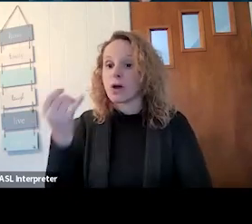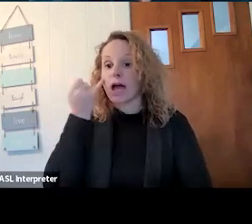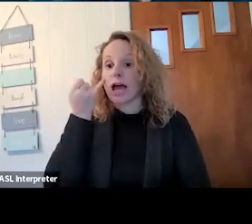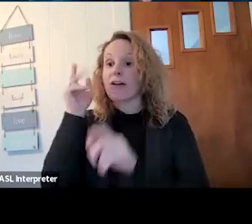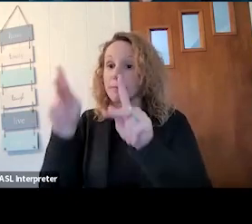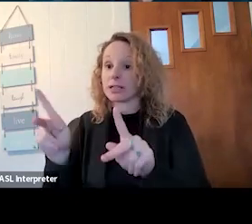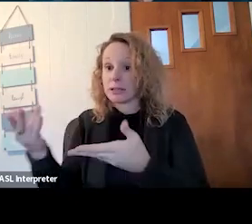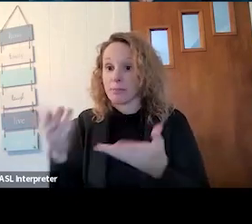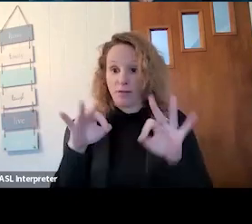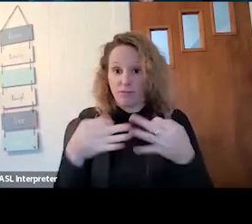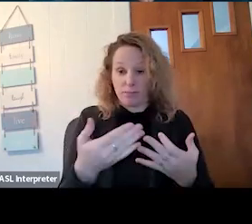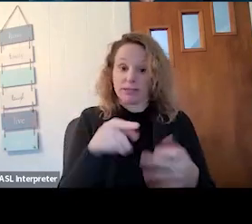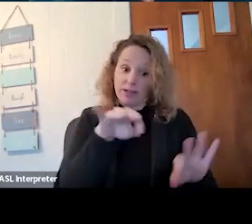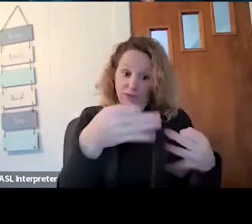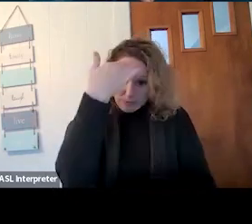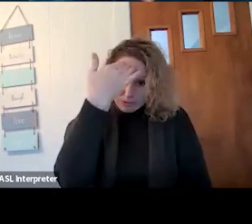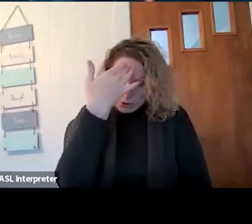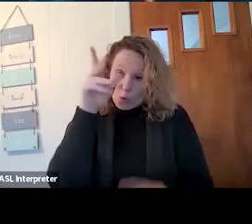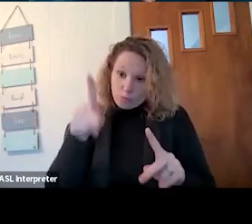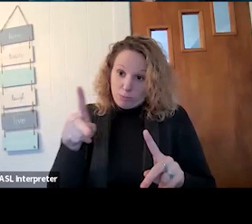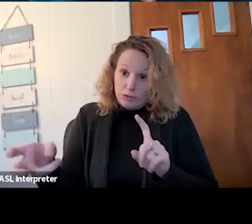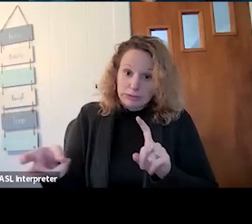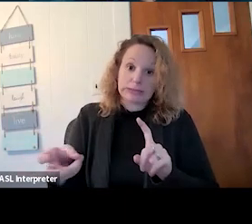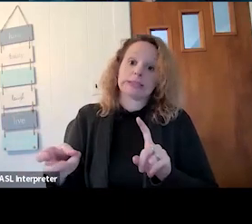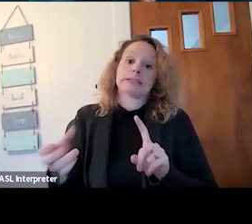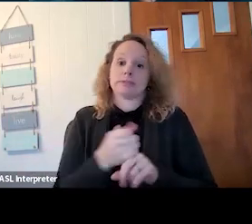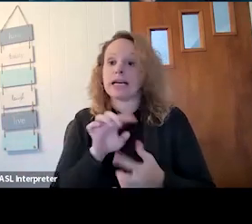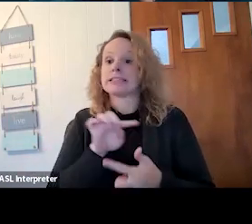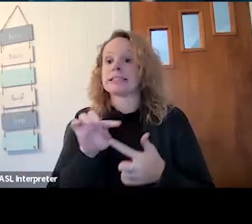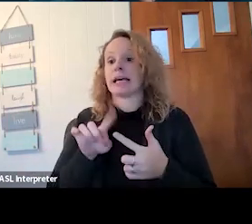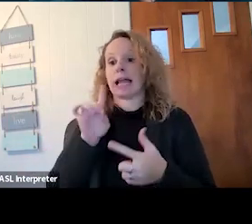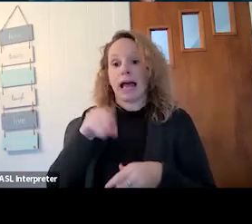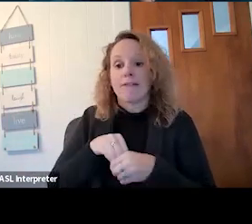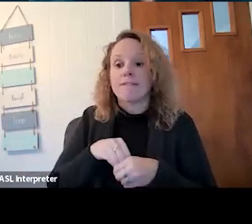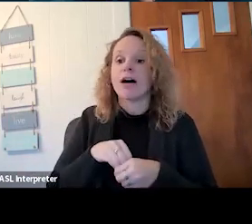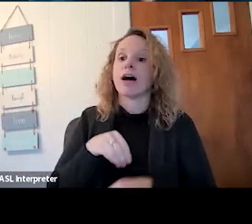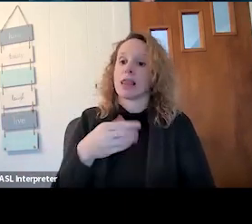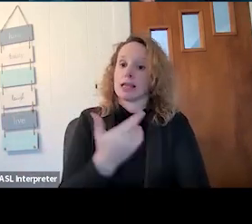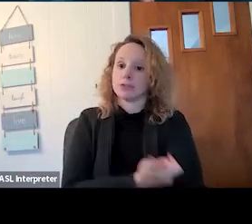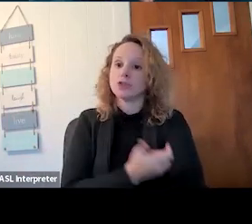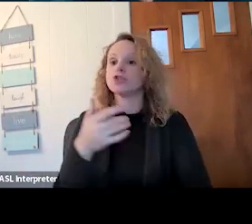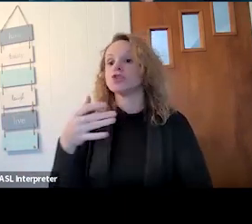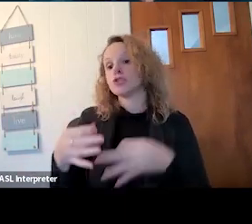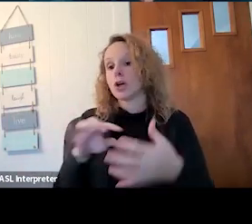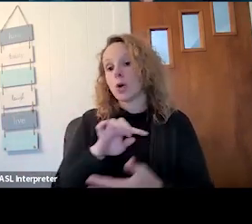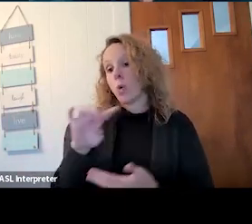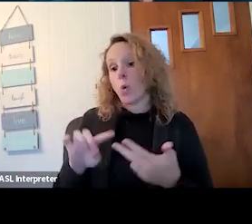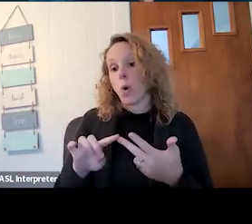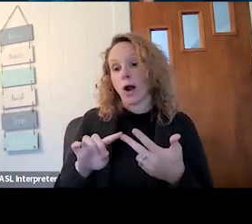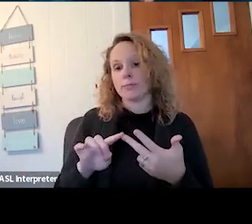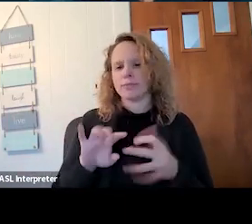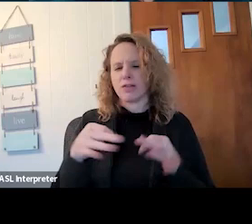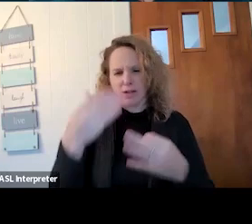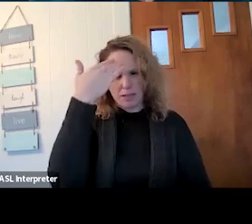the family knows that this person's been arrested and that they're engaging in drug court and they're going to need treatment. They probably know a lot